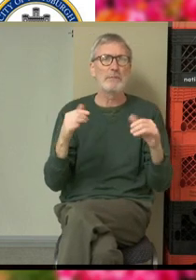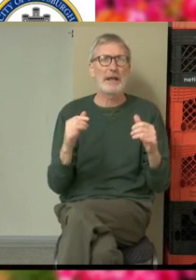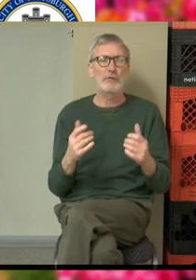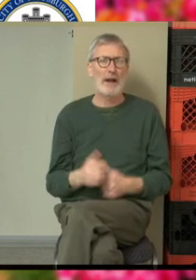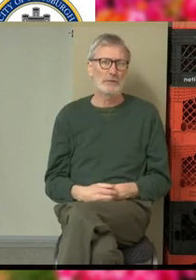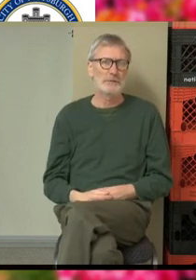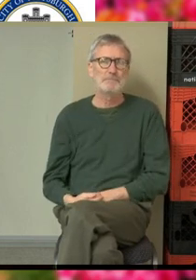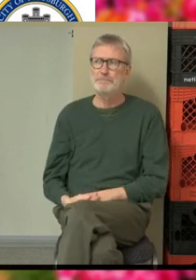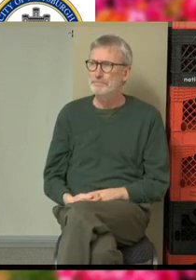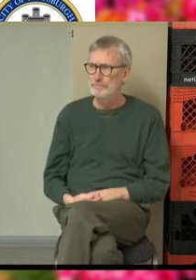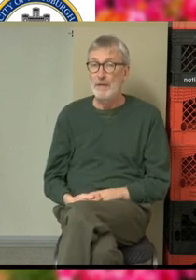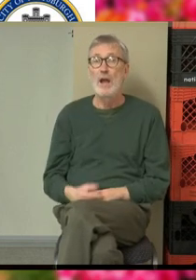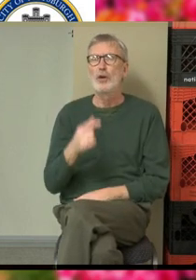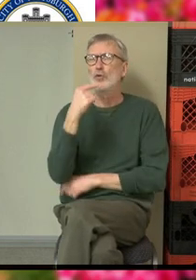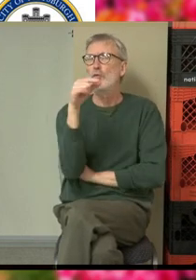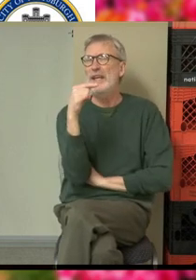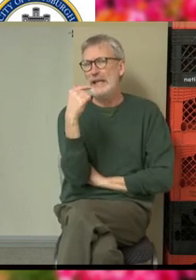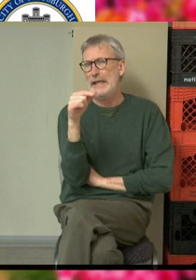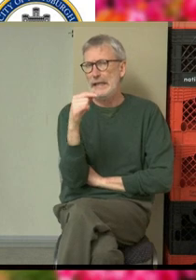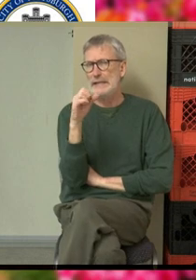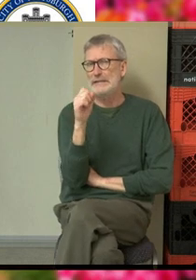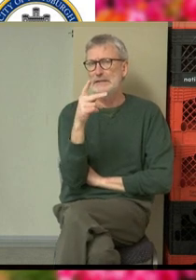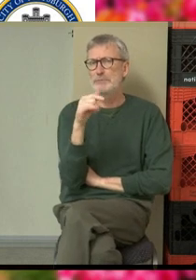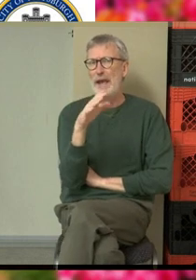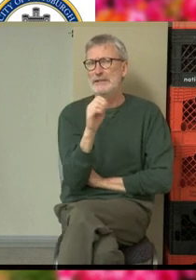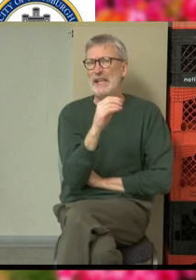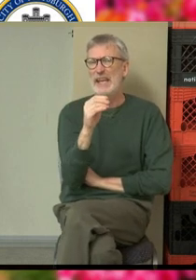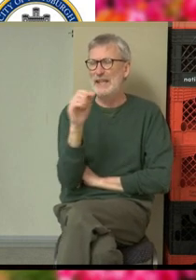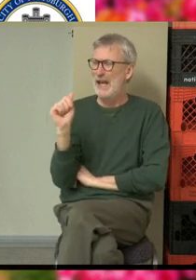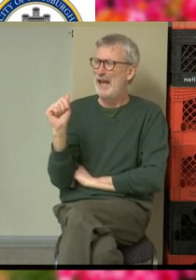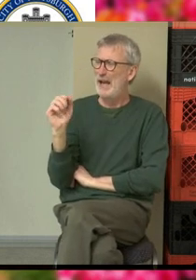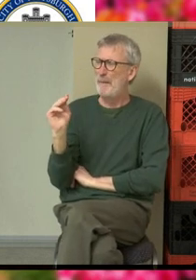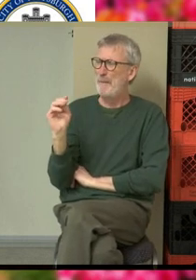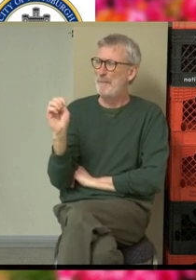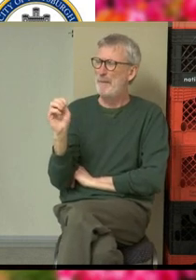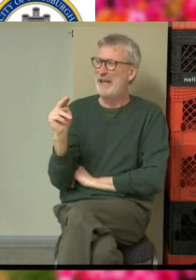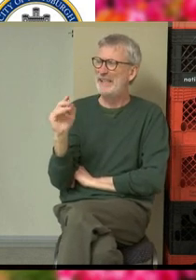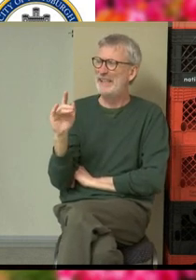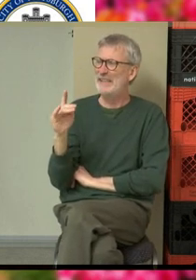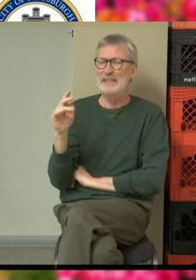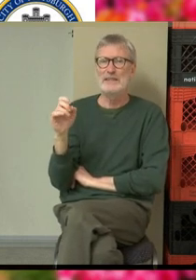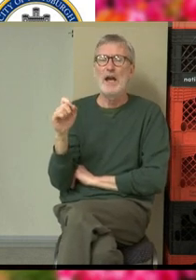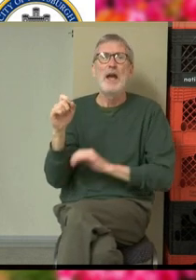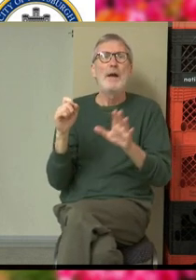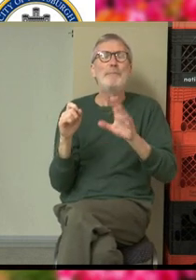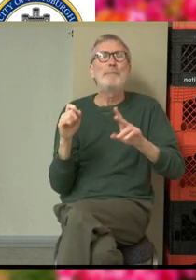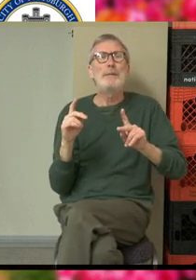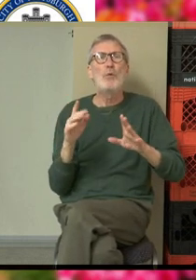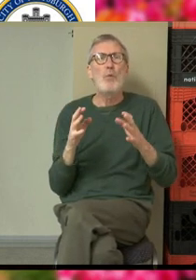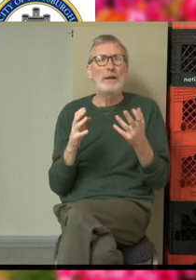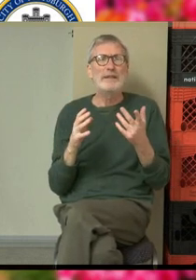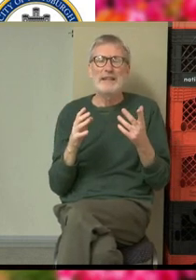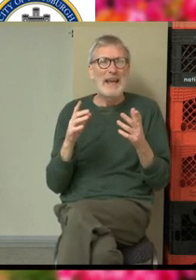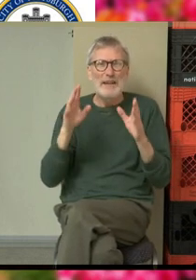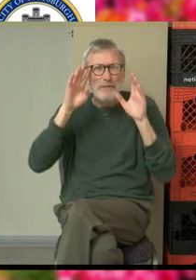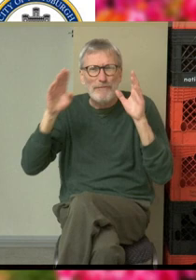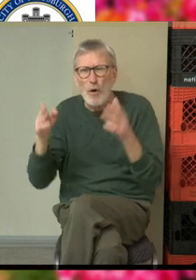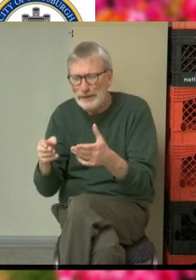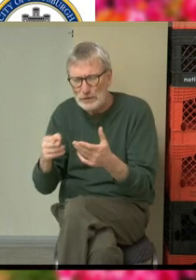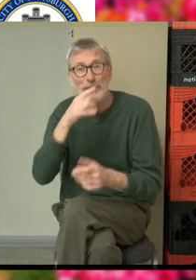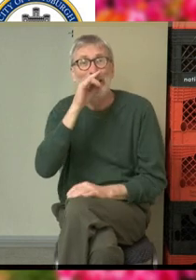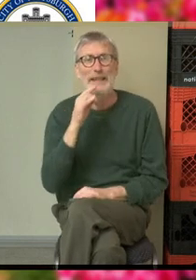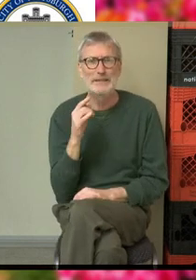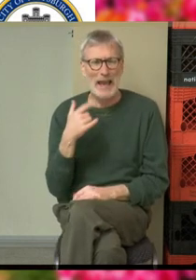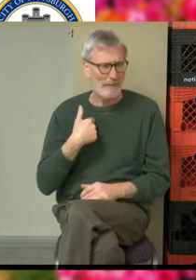Moving on to green space and amenities, most folks wanted to just have a lot of focus on the kids. With the rec center